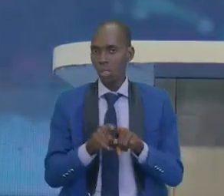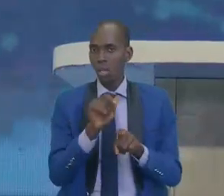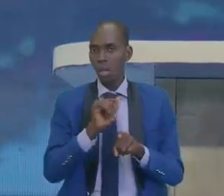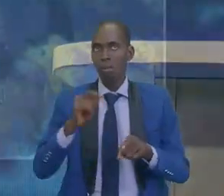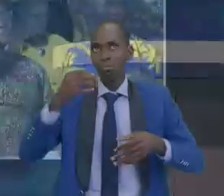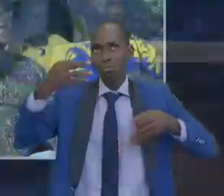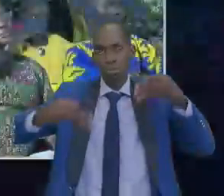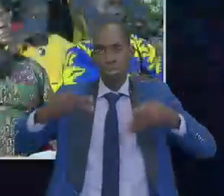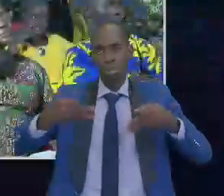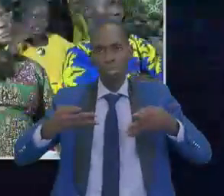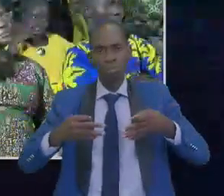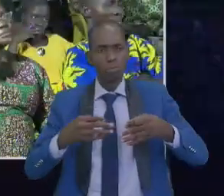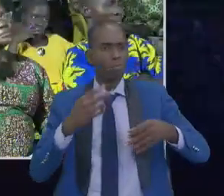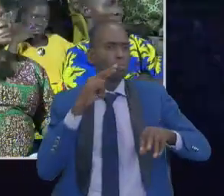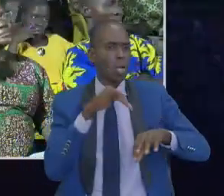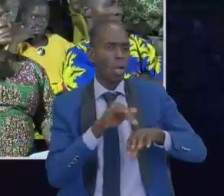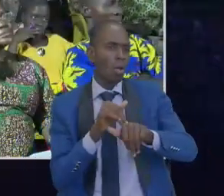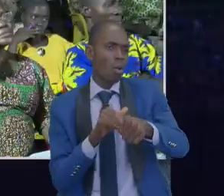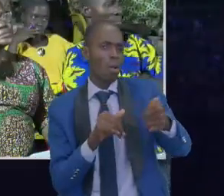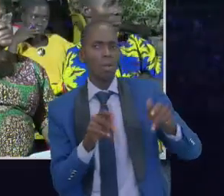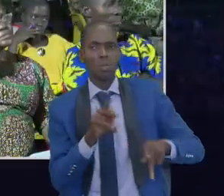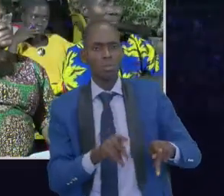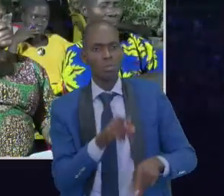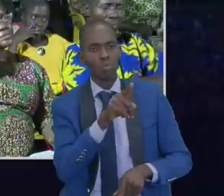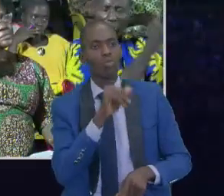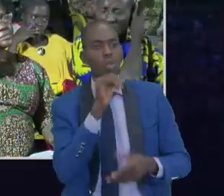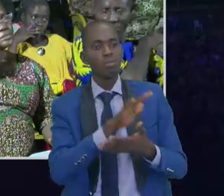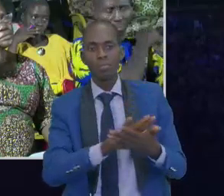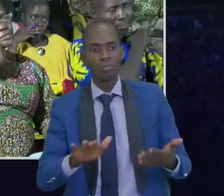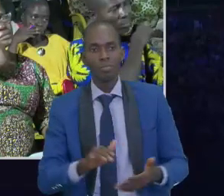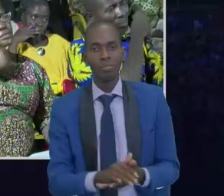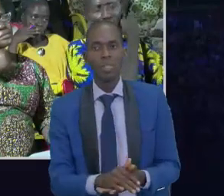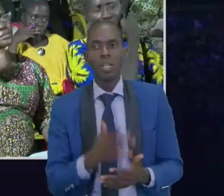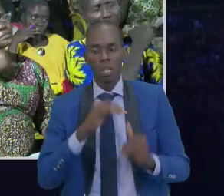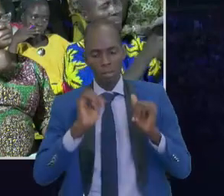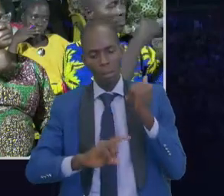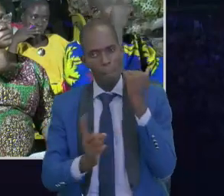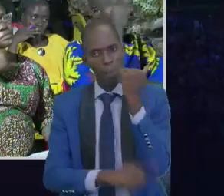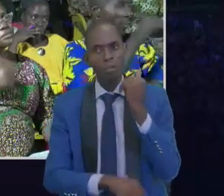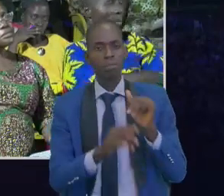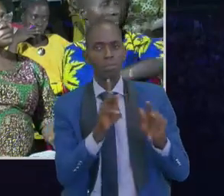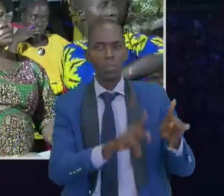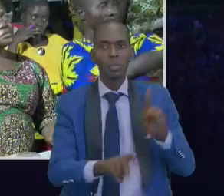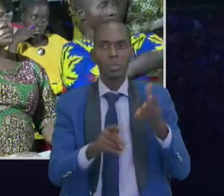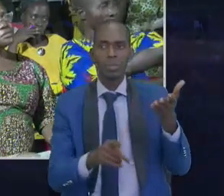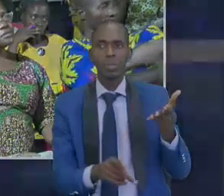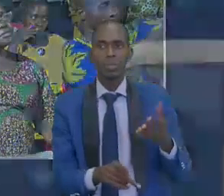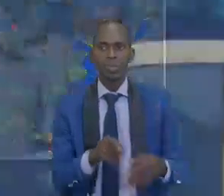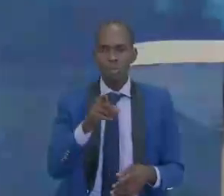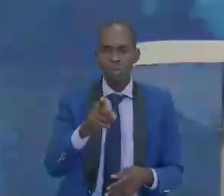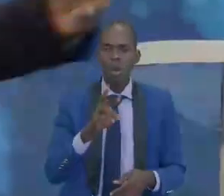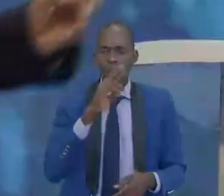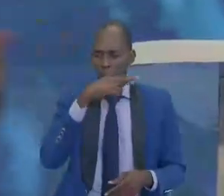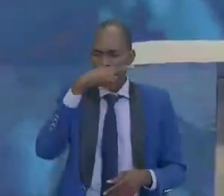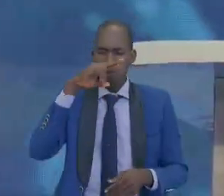Looking at other people, you are not clean, and he can punish them. You are a criminal,